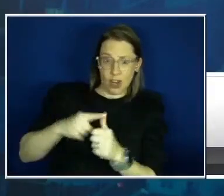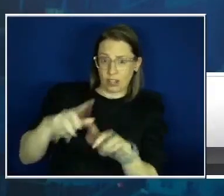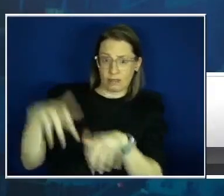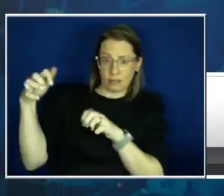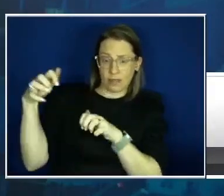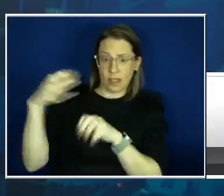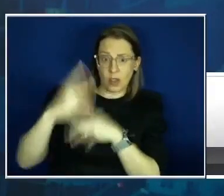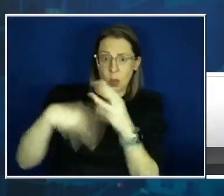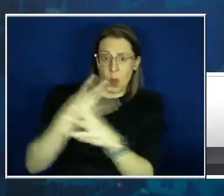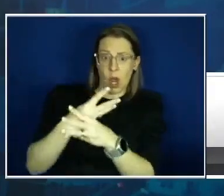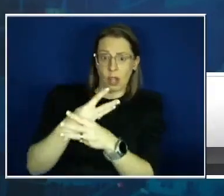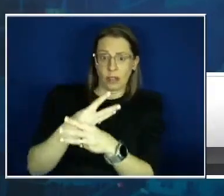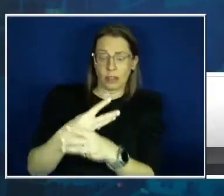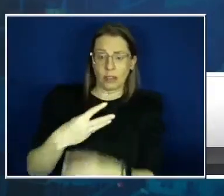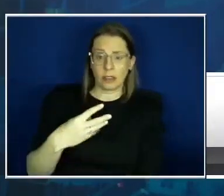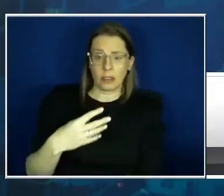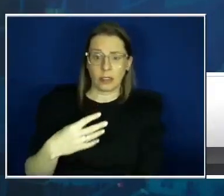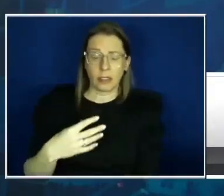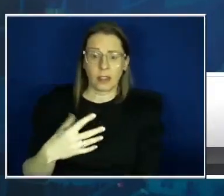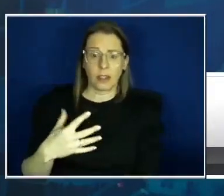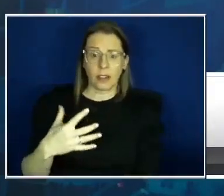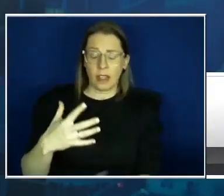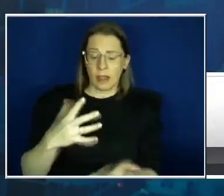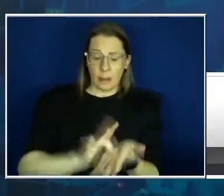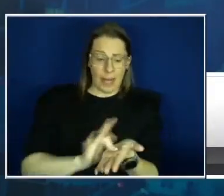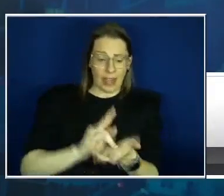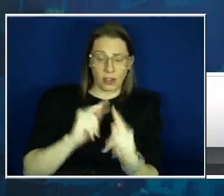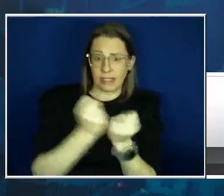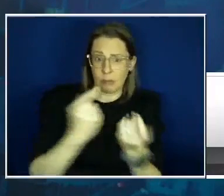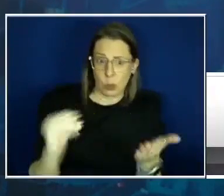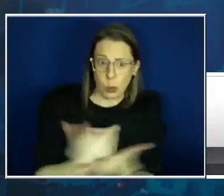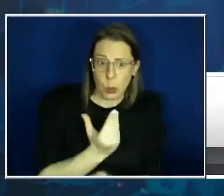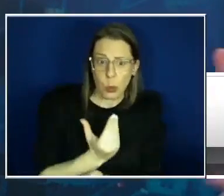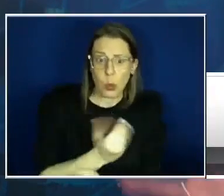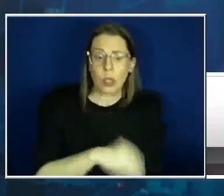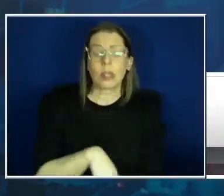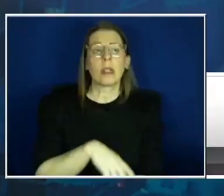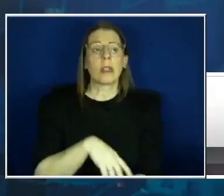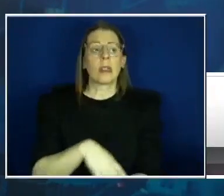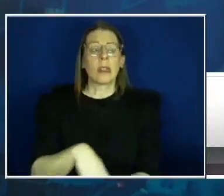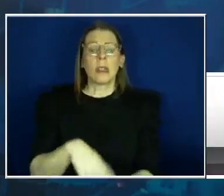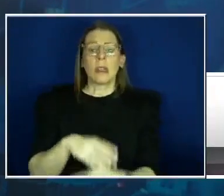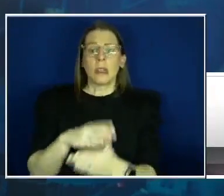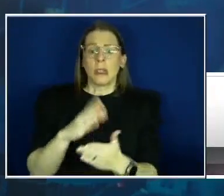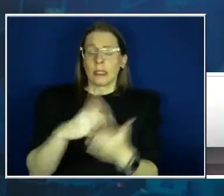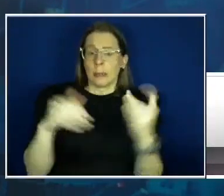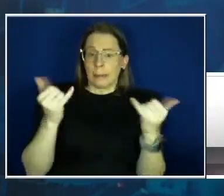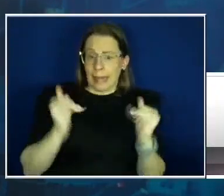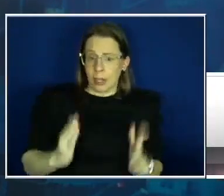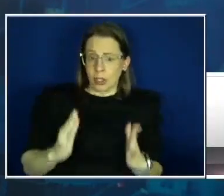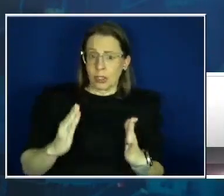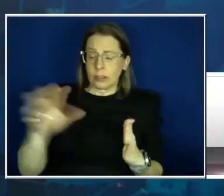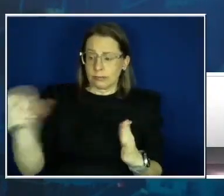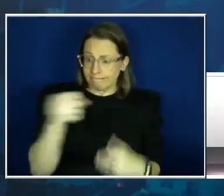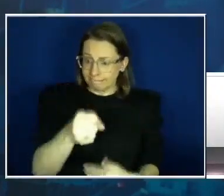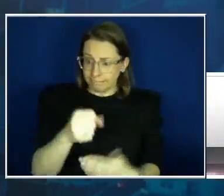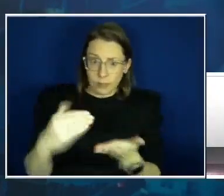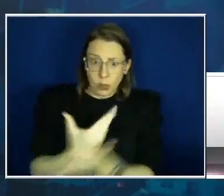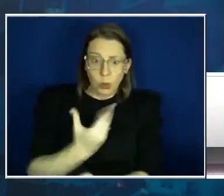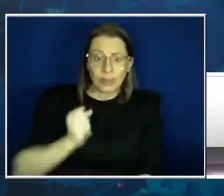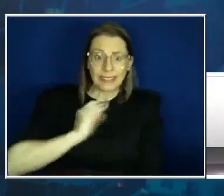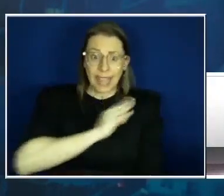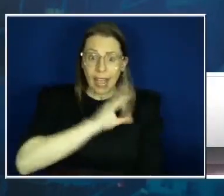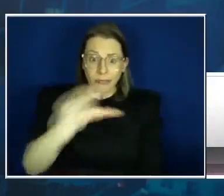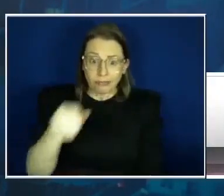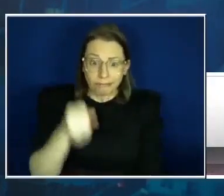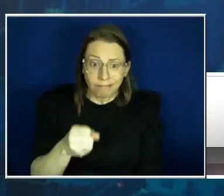new the vibe in the team. The medical team is new. Of course, there's some players that are coming in that are new staff, and there's just an